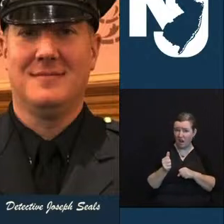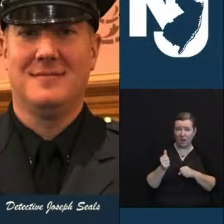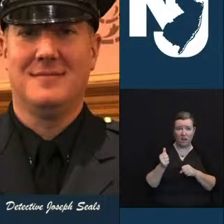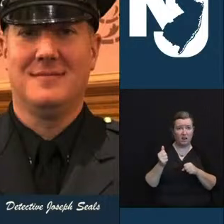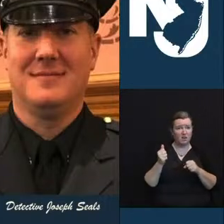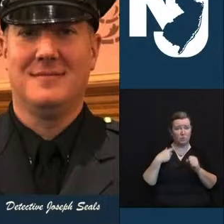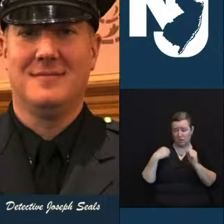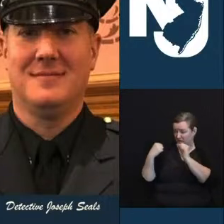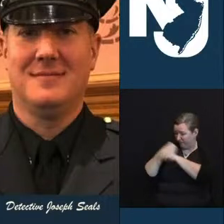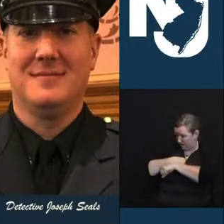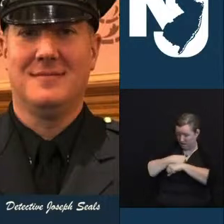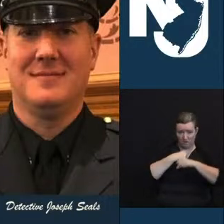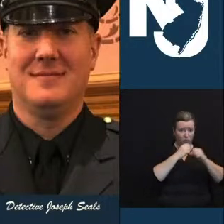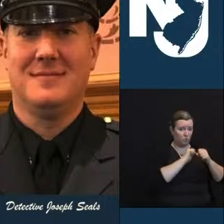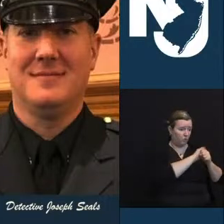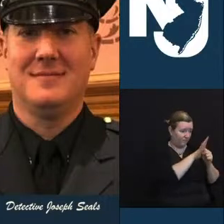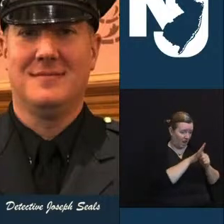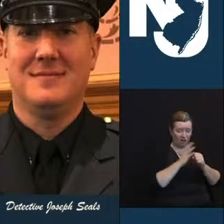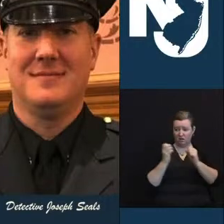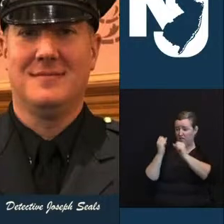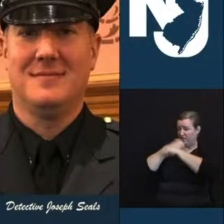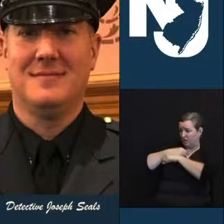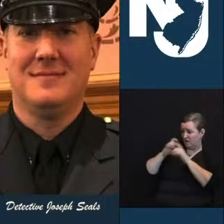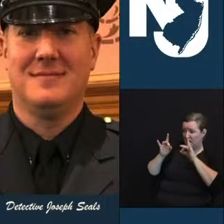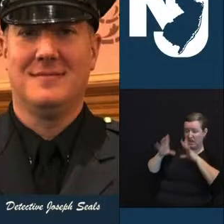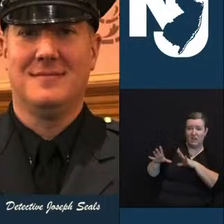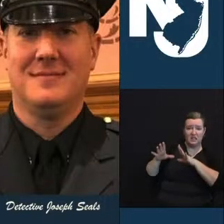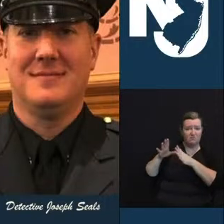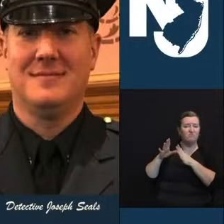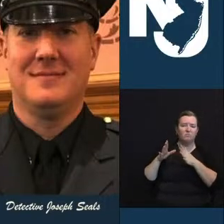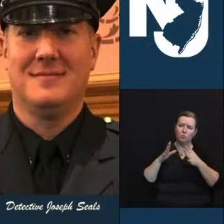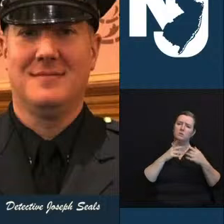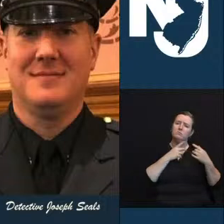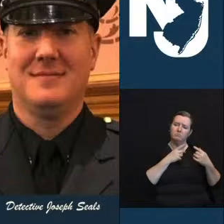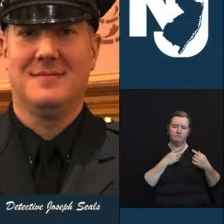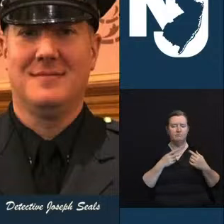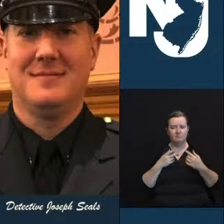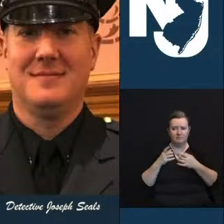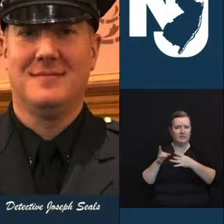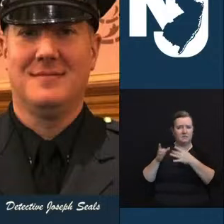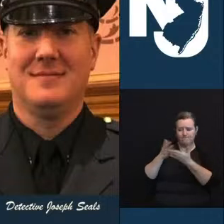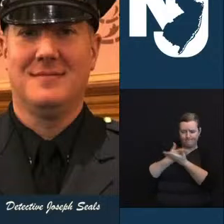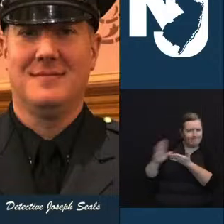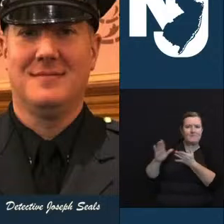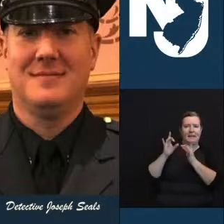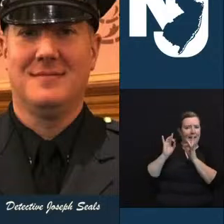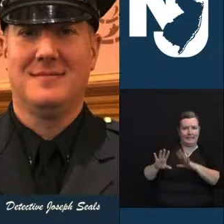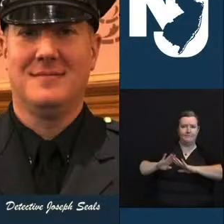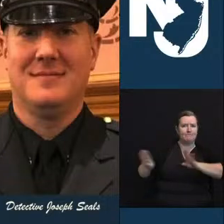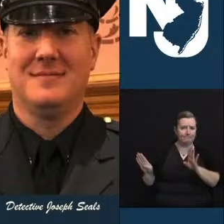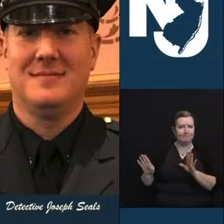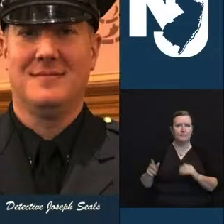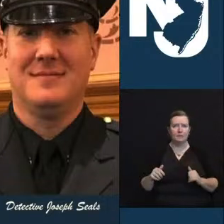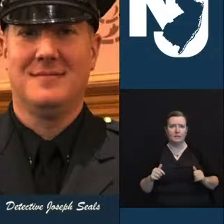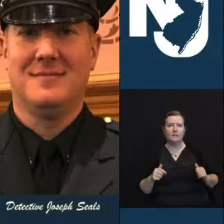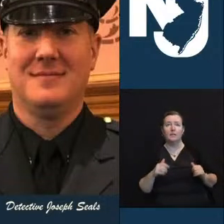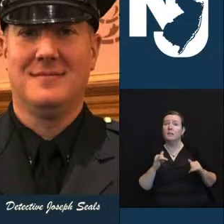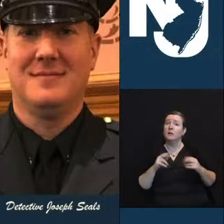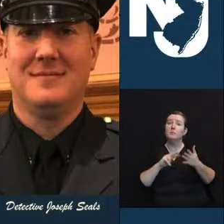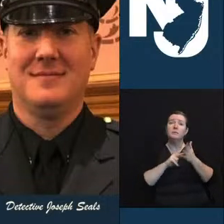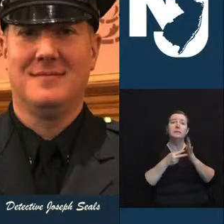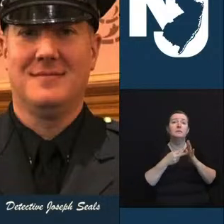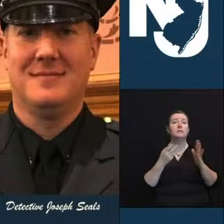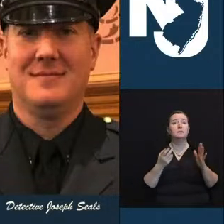we can win it if we all work together. Remember that Hanukkah is the story of light overcoming